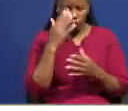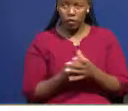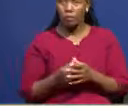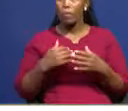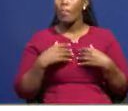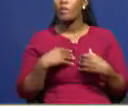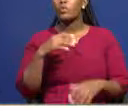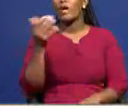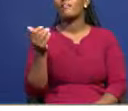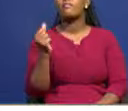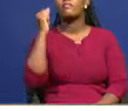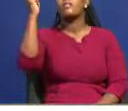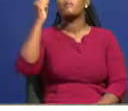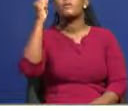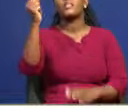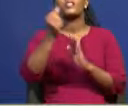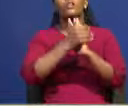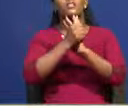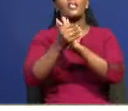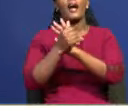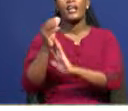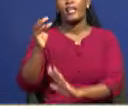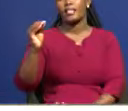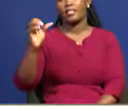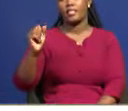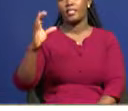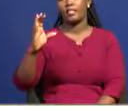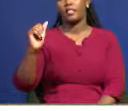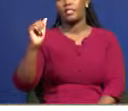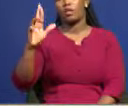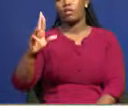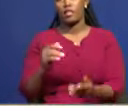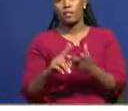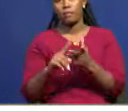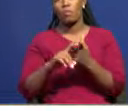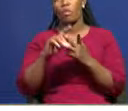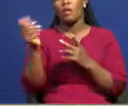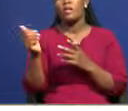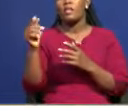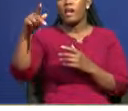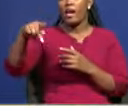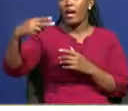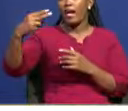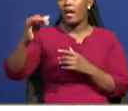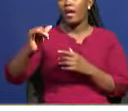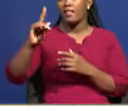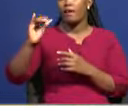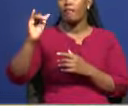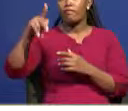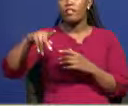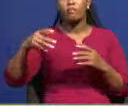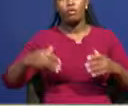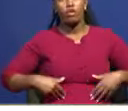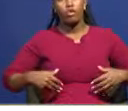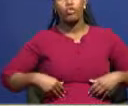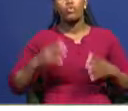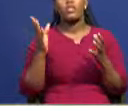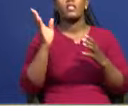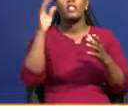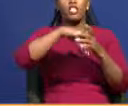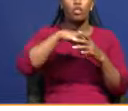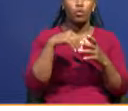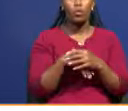Omondi, political analyst. Oscar, karibu tena. Yes, and then Philip Pandey, a youth inclusion advisor as well as an economist major.